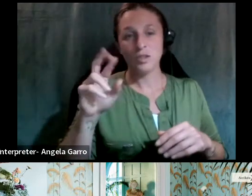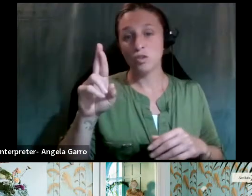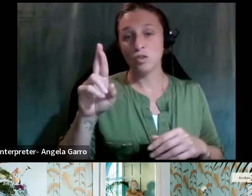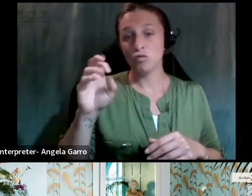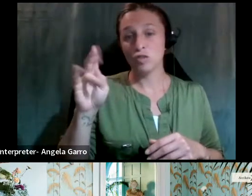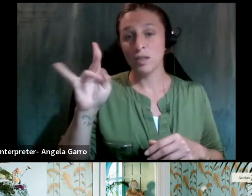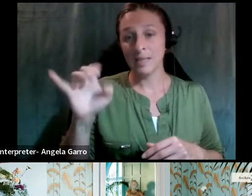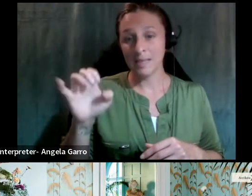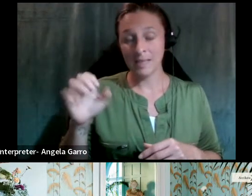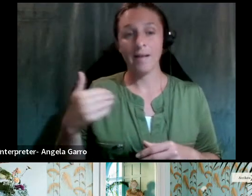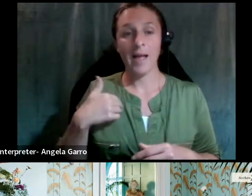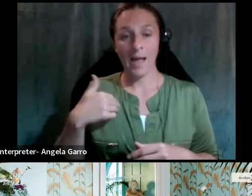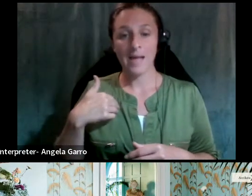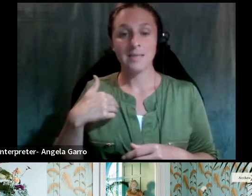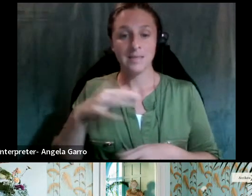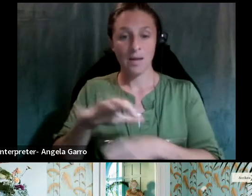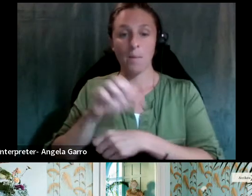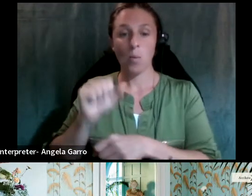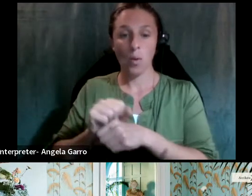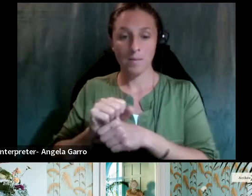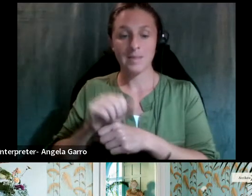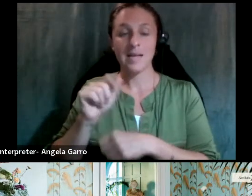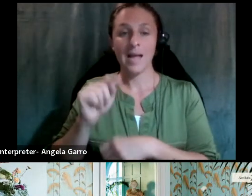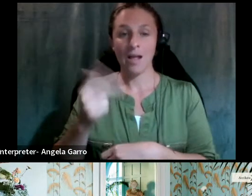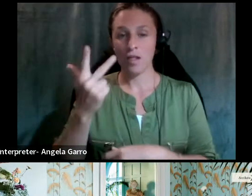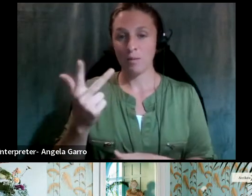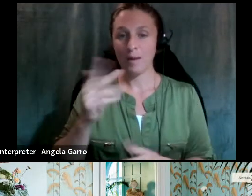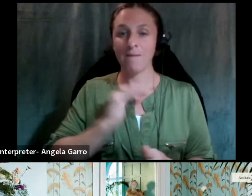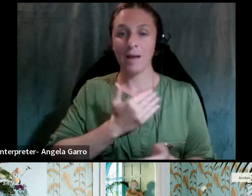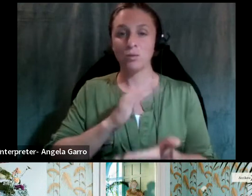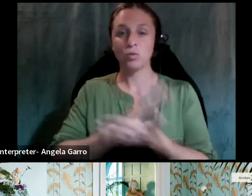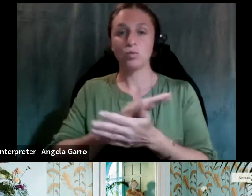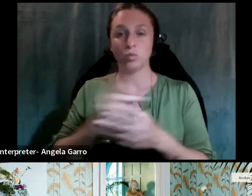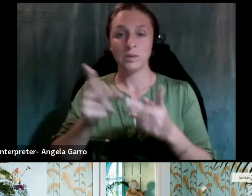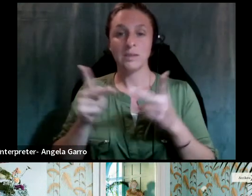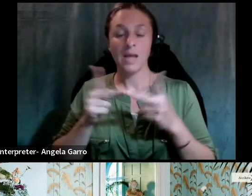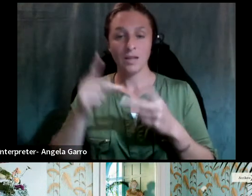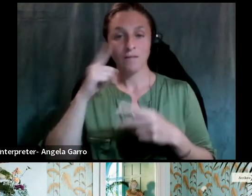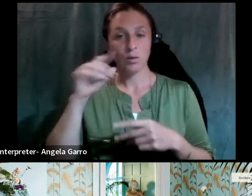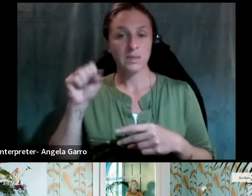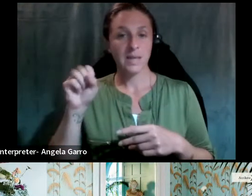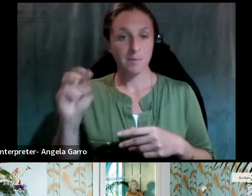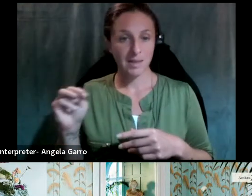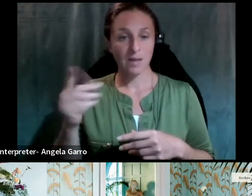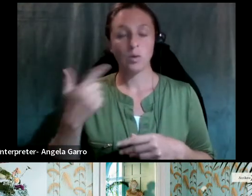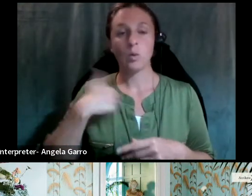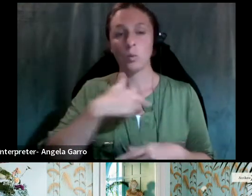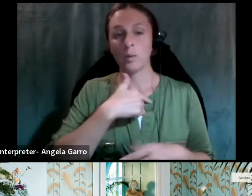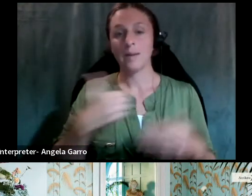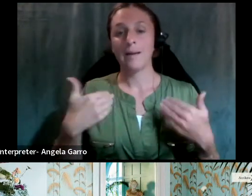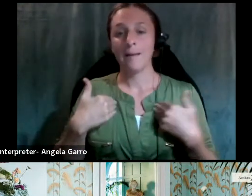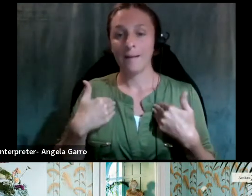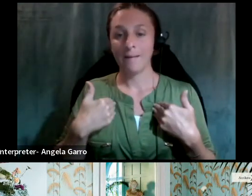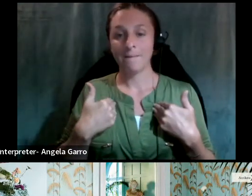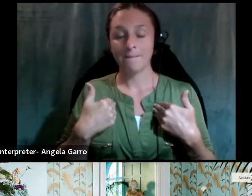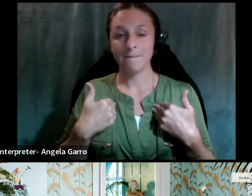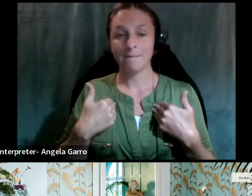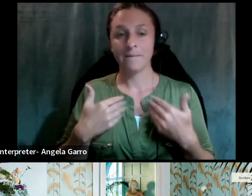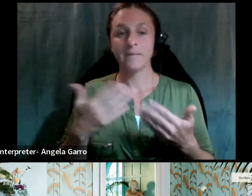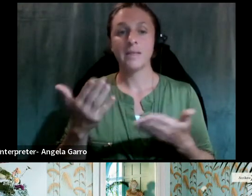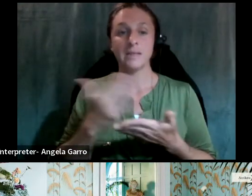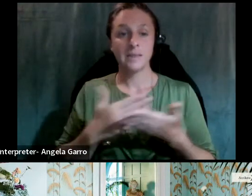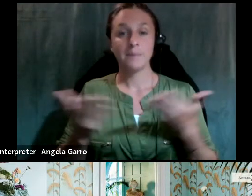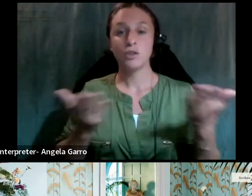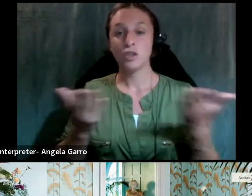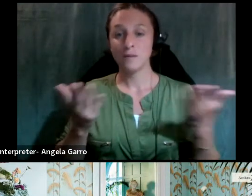standing appointments at 3 of our school sites for San Mateo. And we have some services that